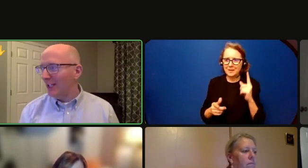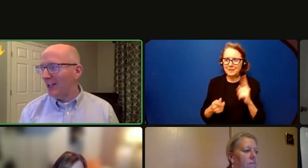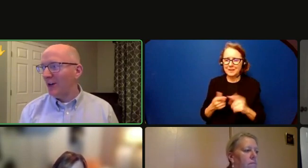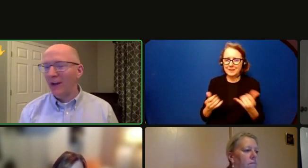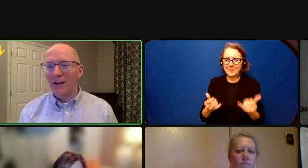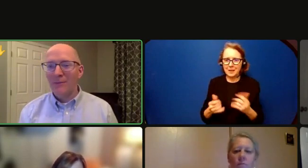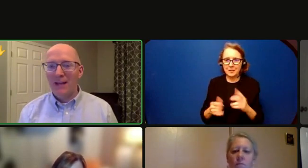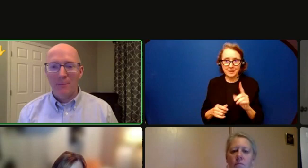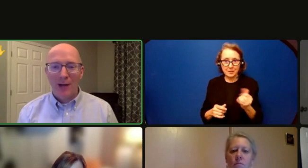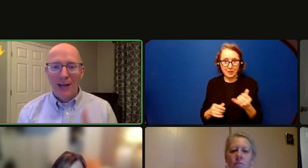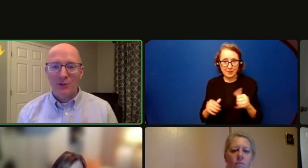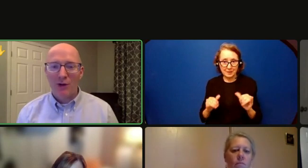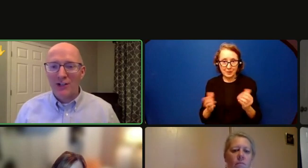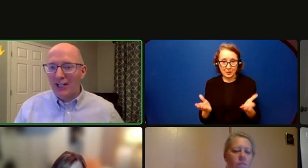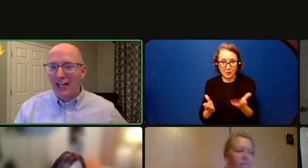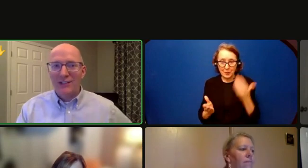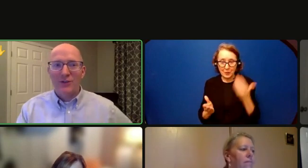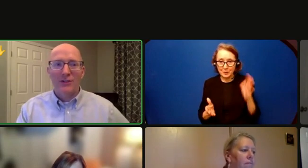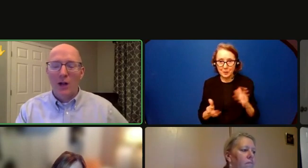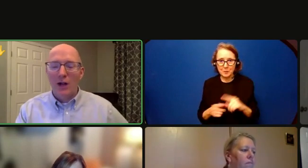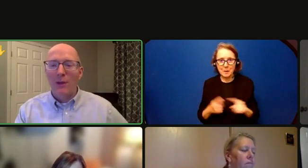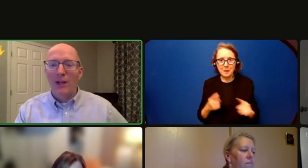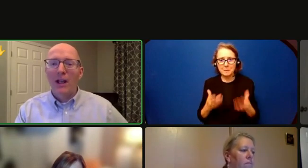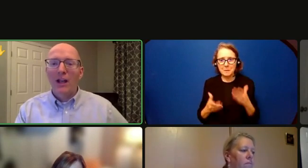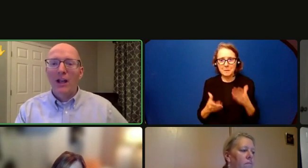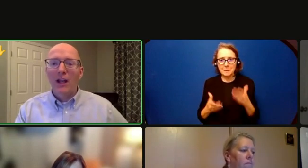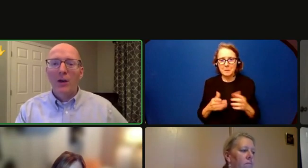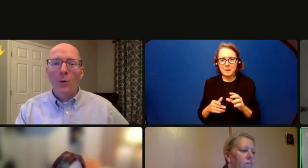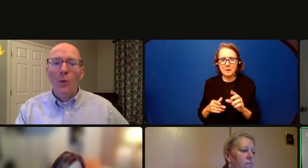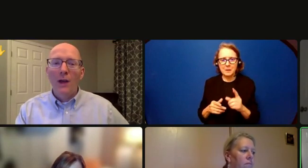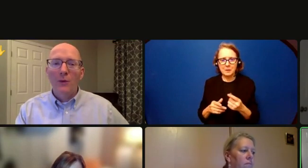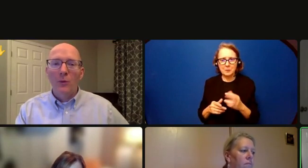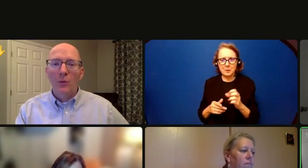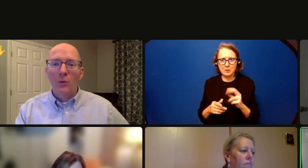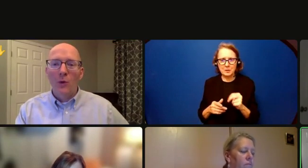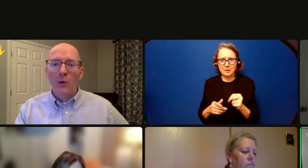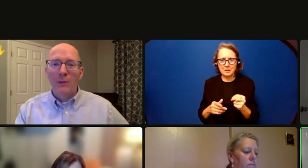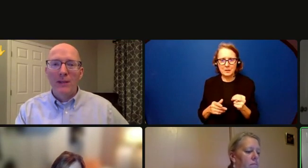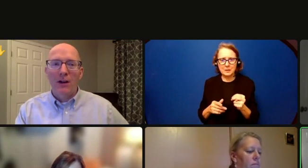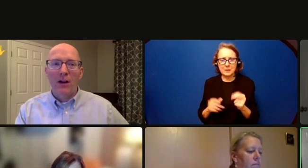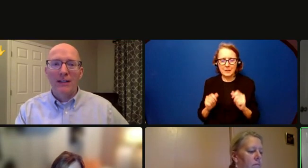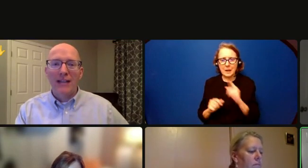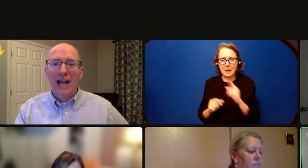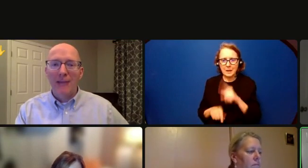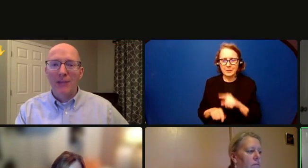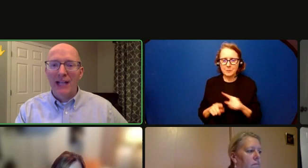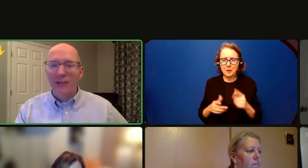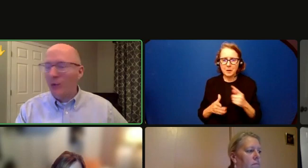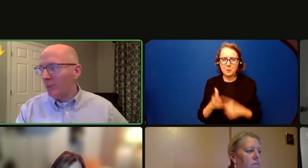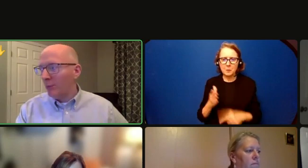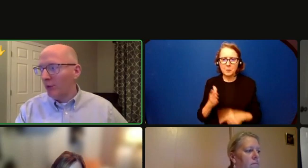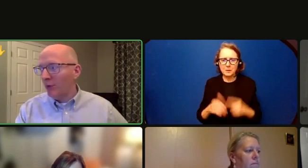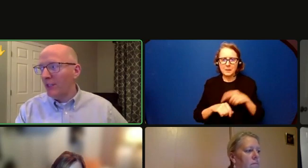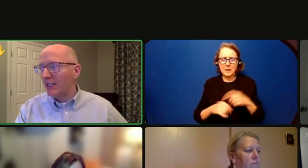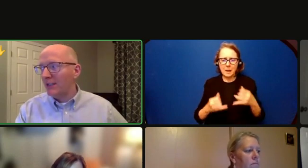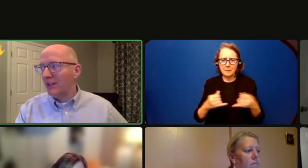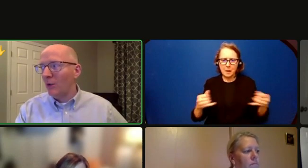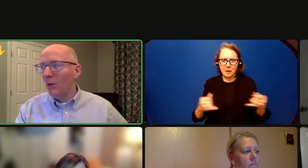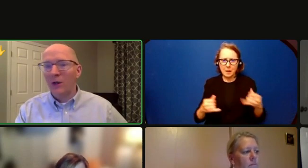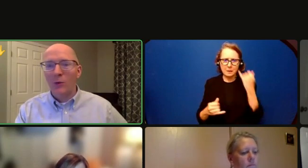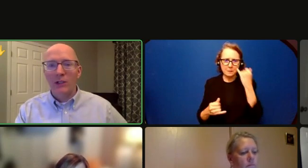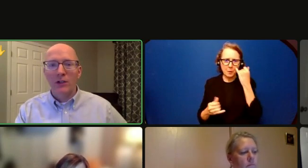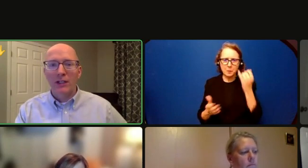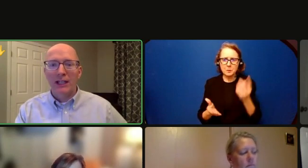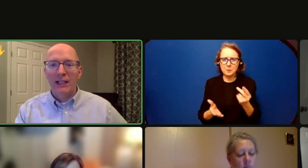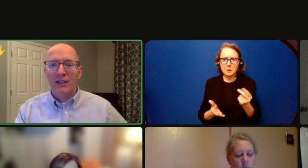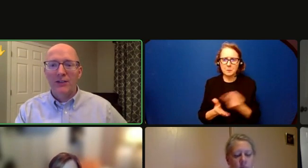still here, and perhaps Gretchen can answer it as well, but what would be our timeline if we approve this? You know,